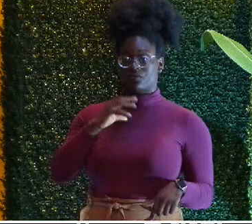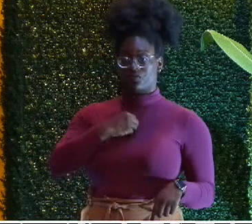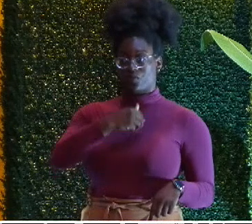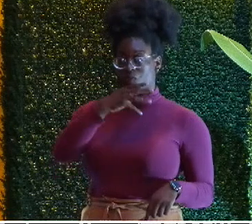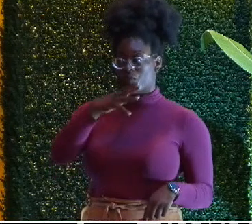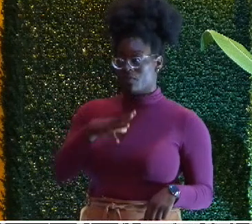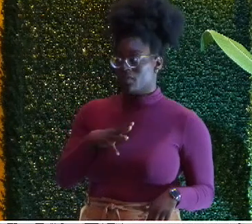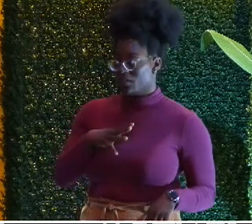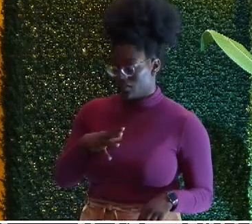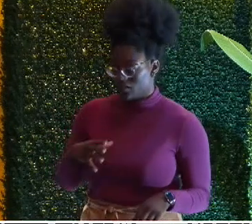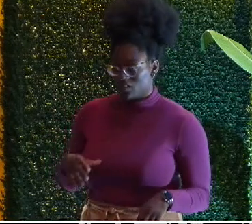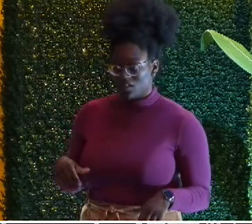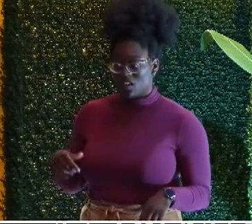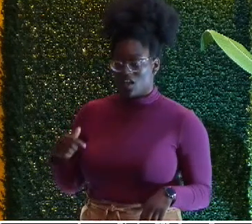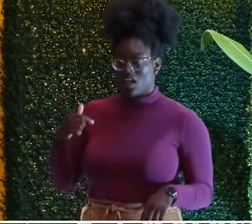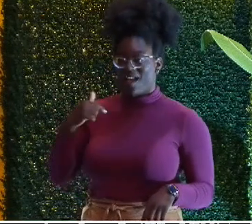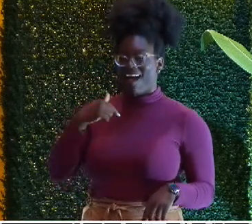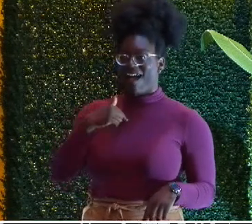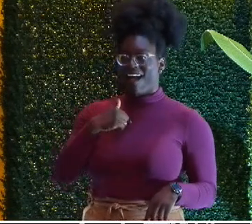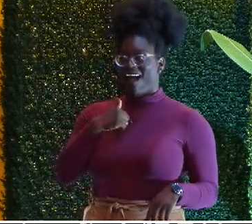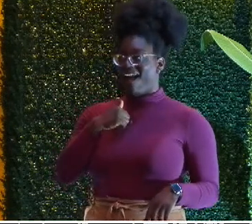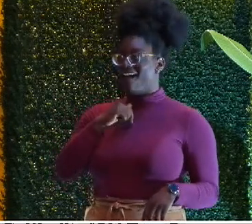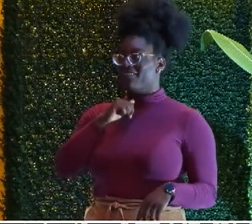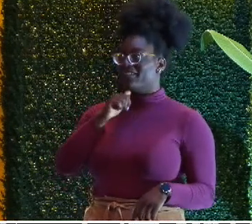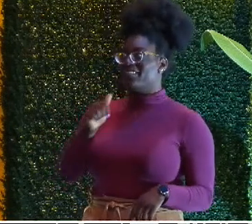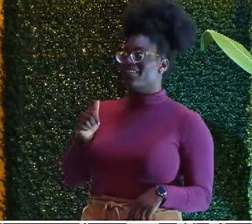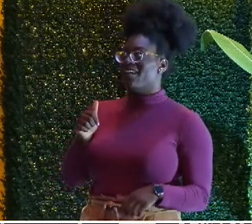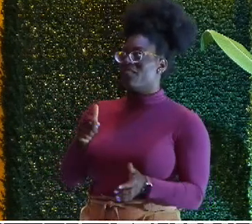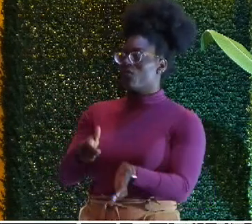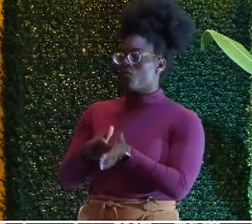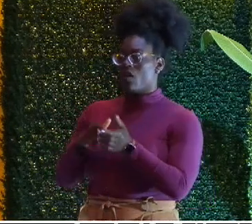had to have with other Black trans women.